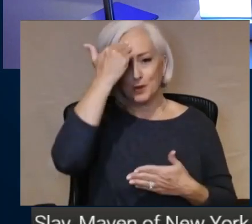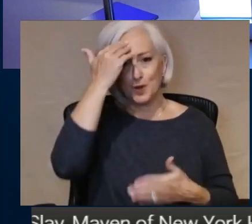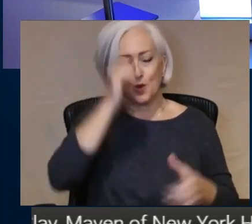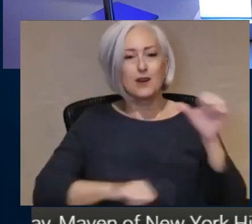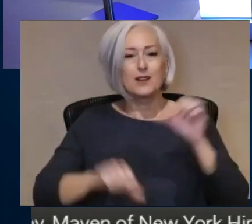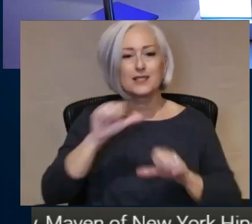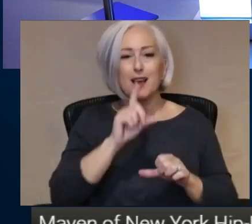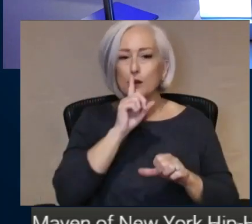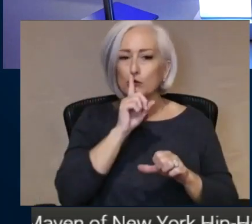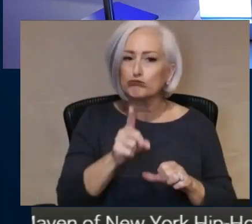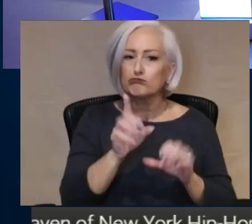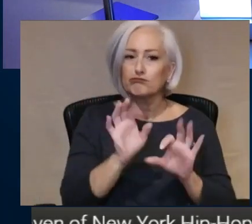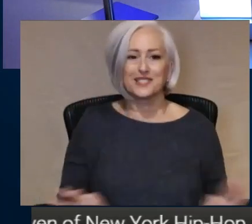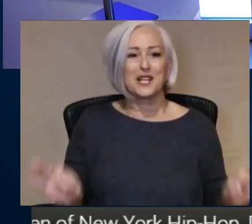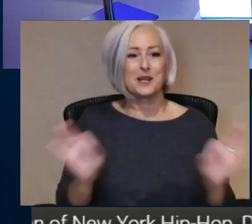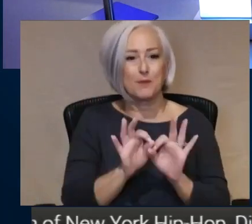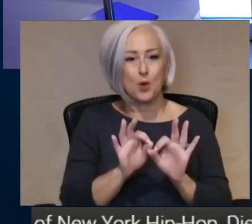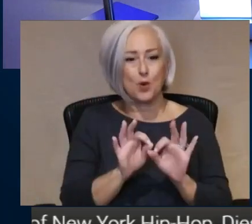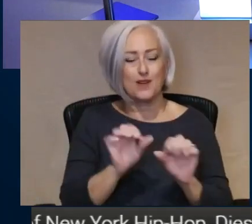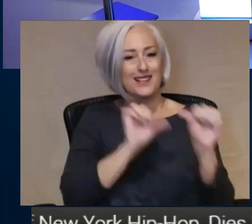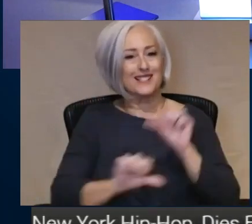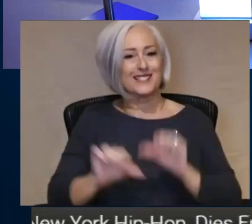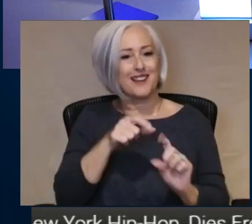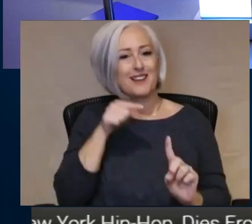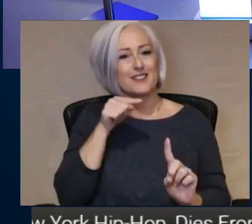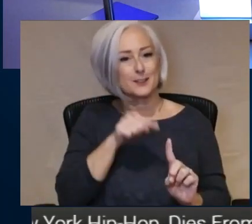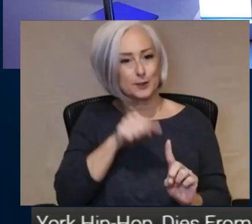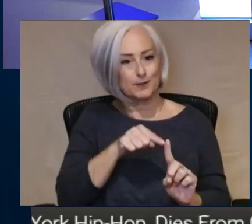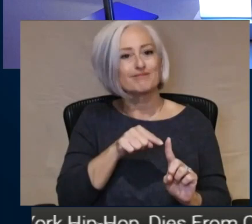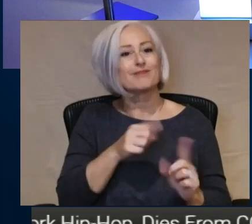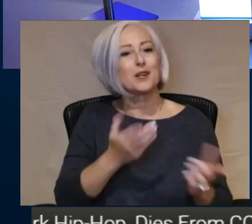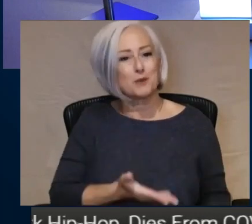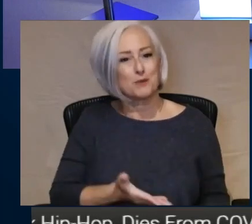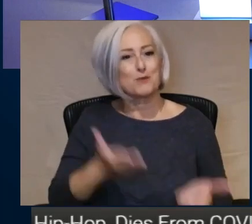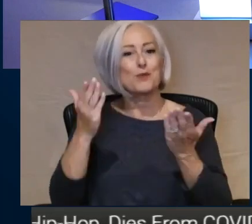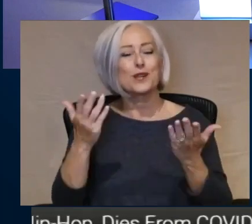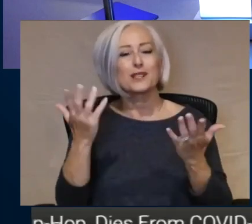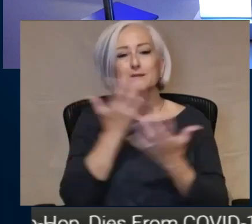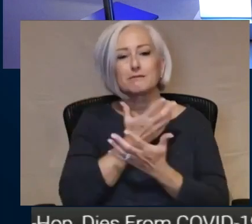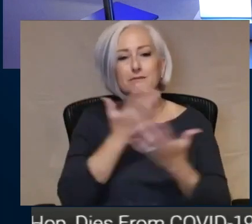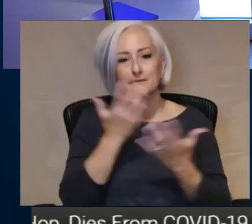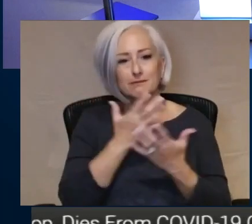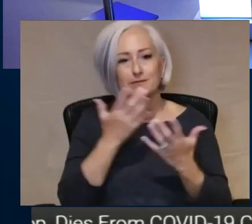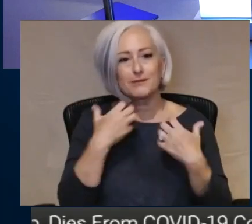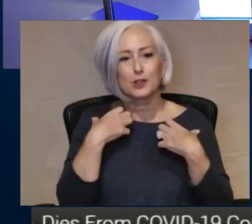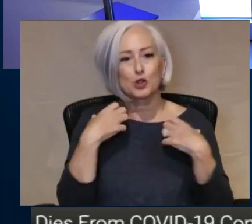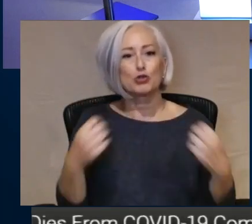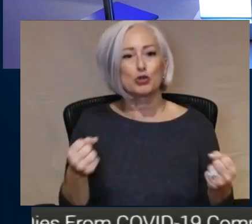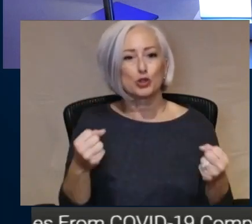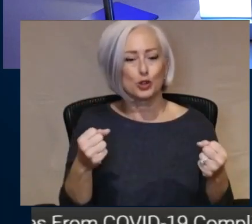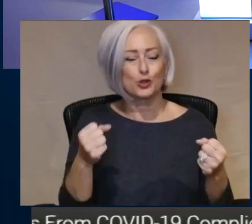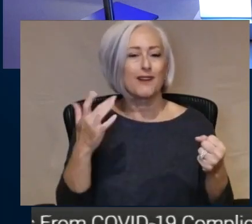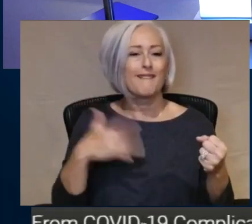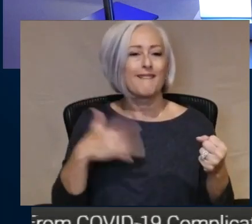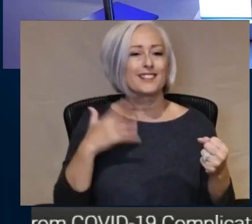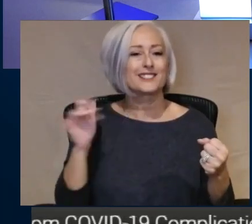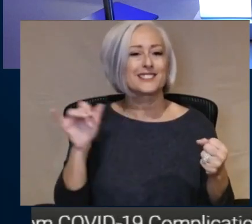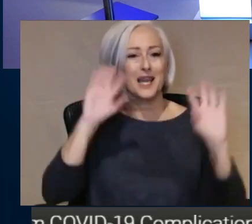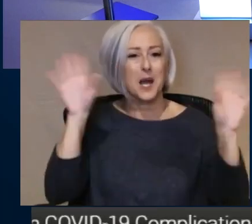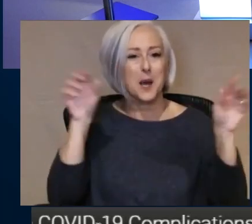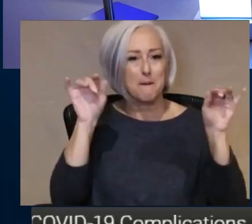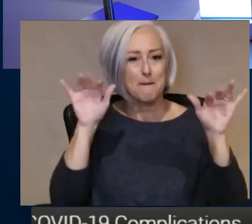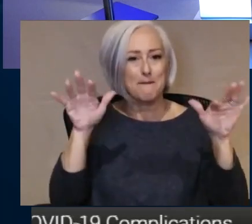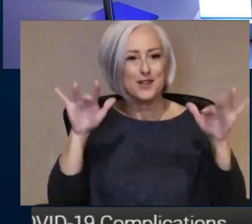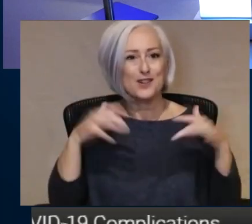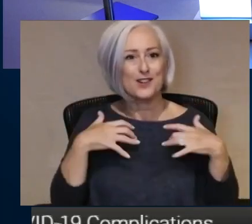matters. Science does deliver miracle cures, or what feels like a miracle cure like this. You know, you I'm hear by the way. I'm an